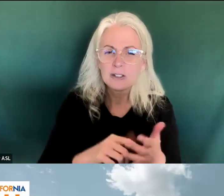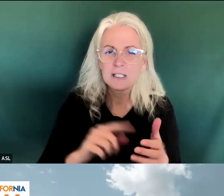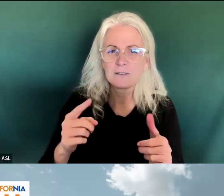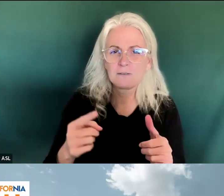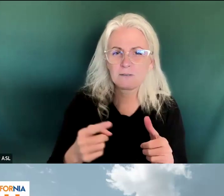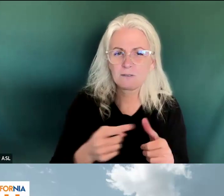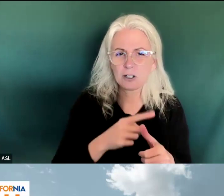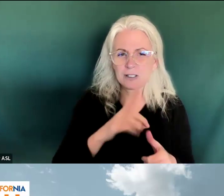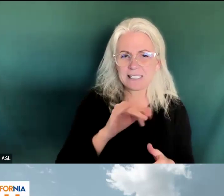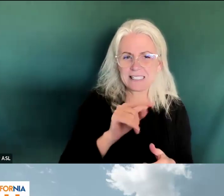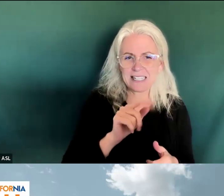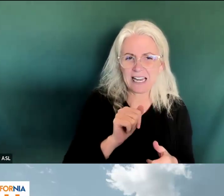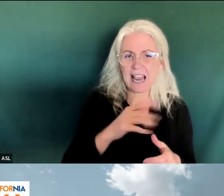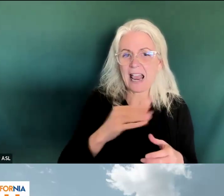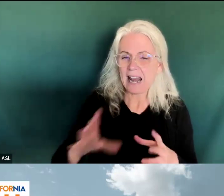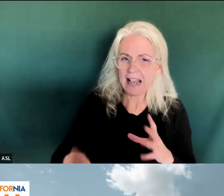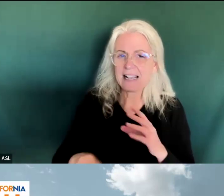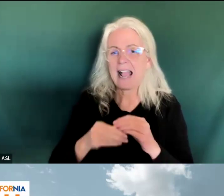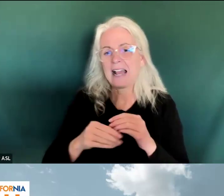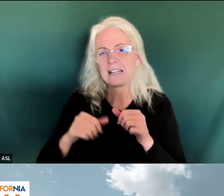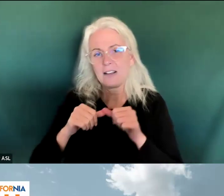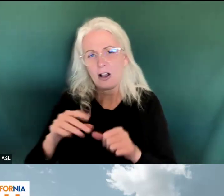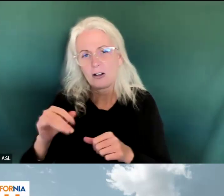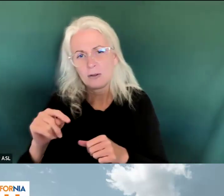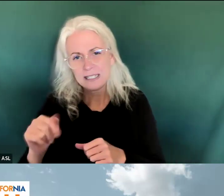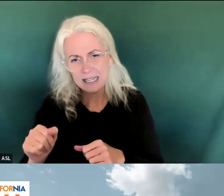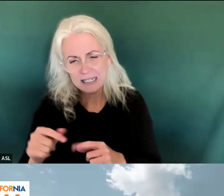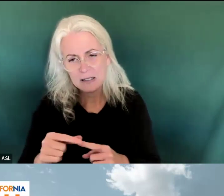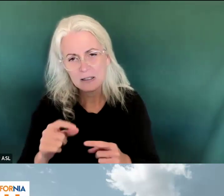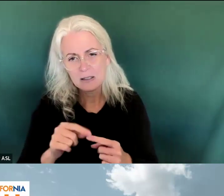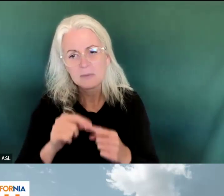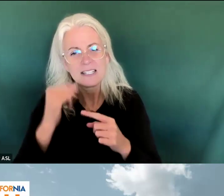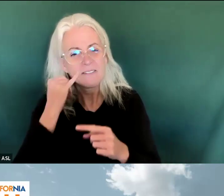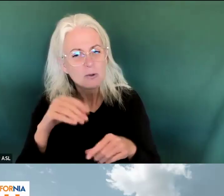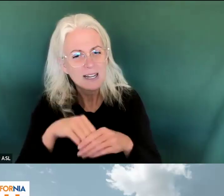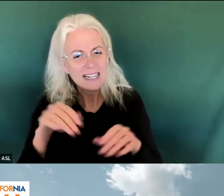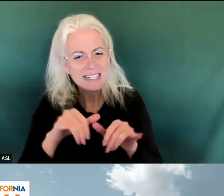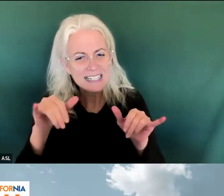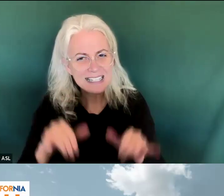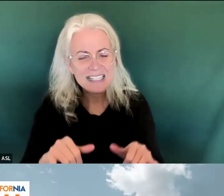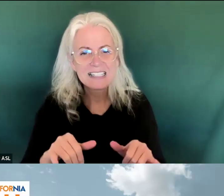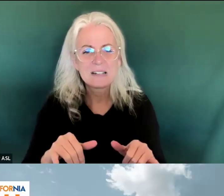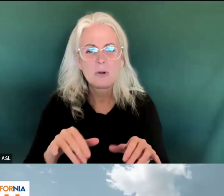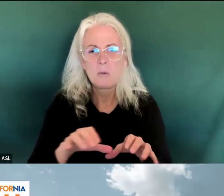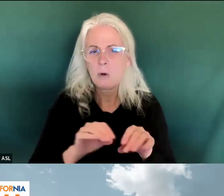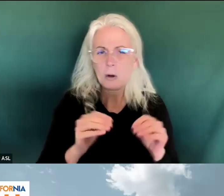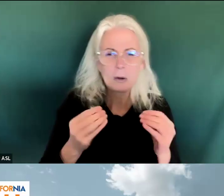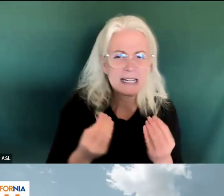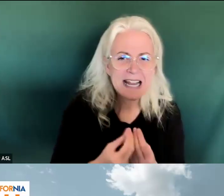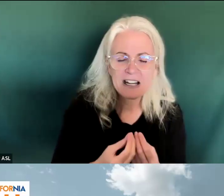data from ongoing data, particularly if you're in a system, an entity, an organization